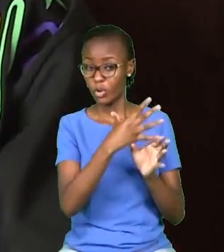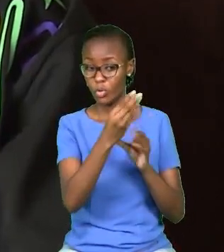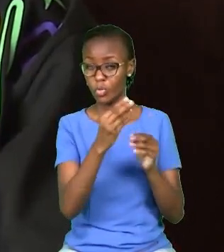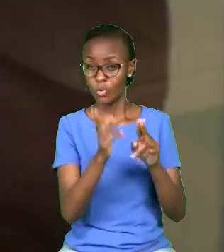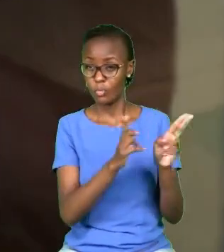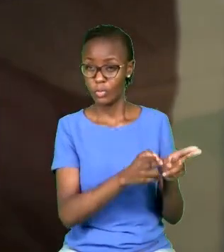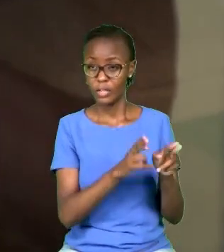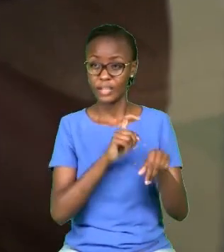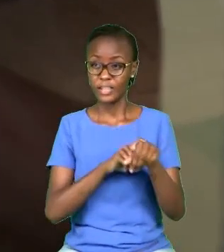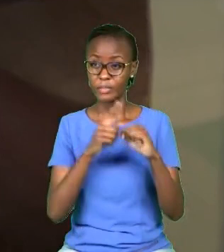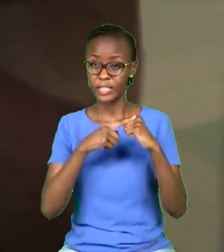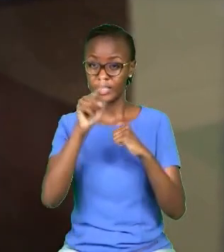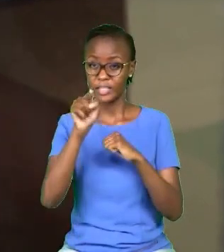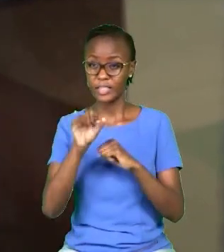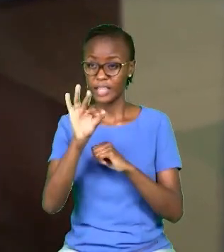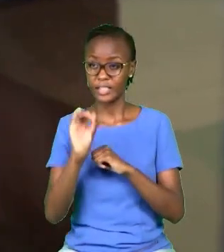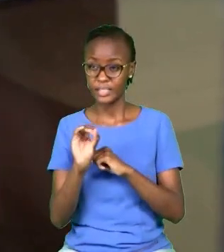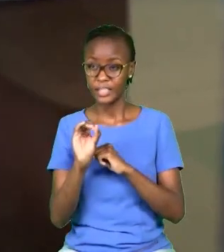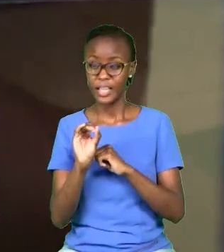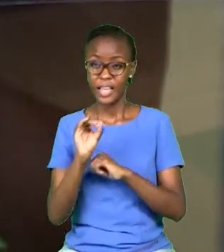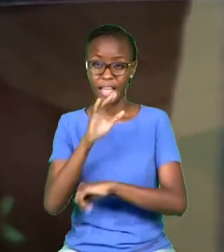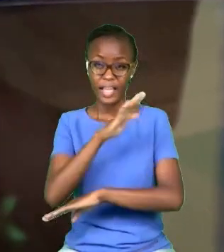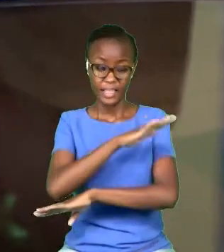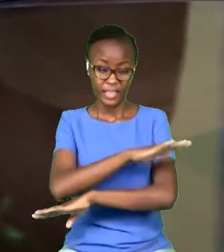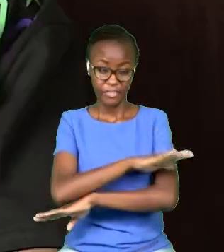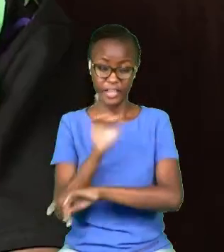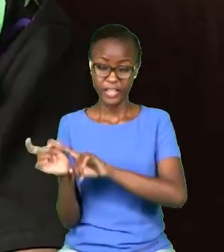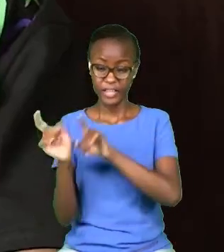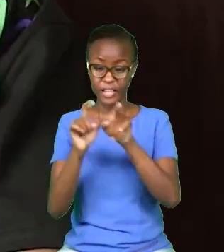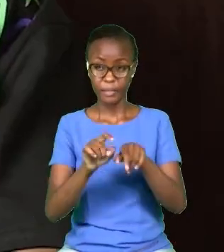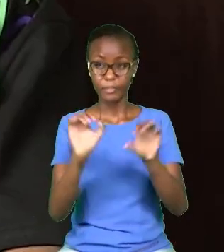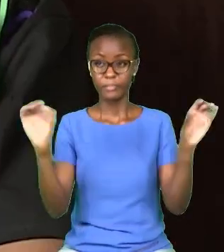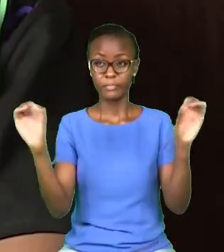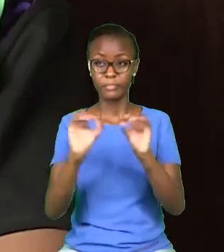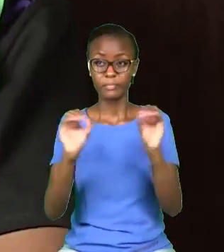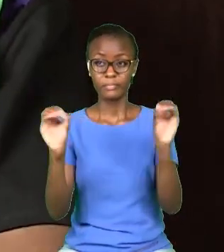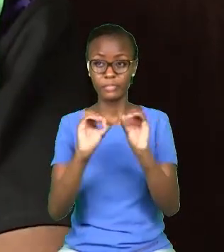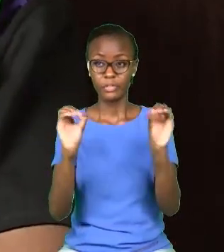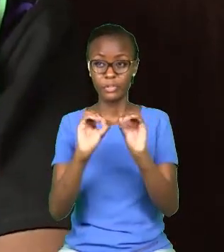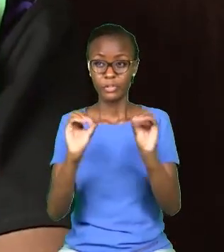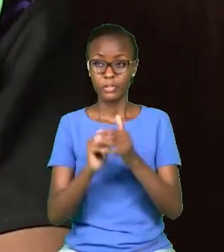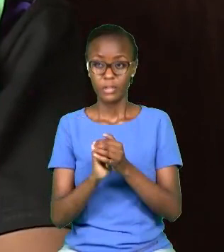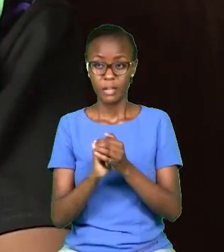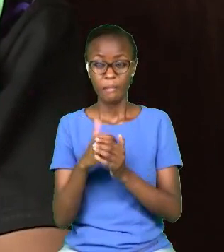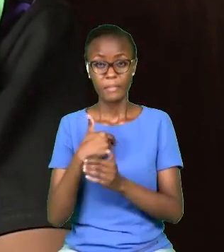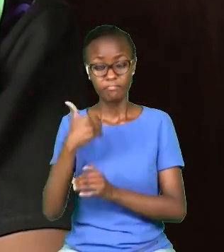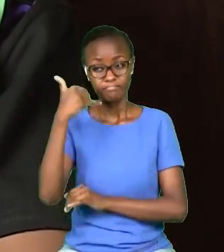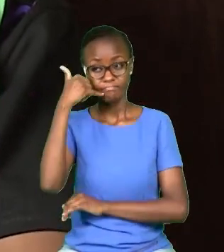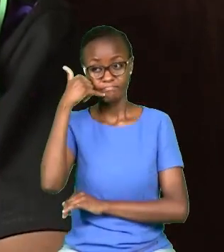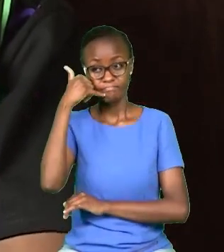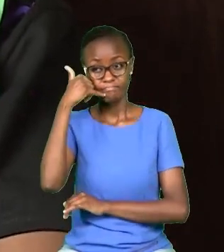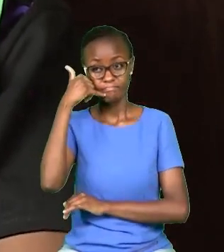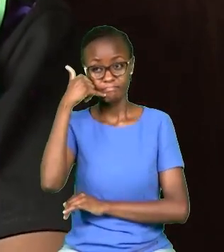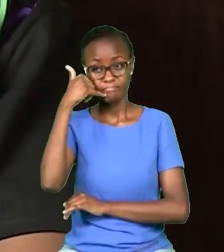around 6:30, ikafika jioni hakukuja hiyo siku. Bado nikakol simu